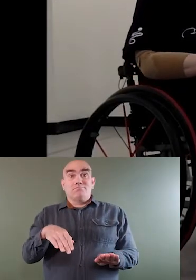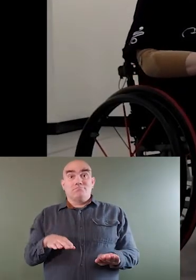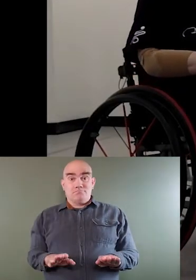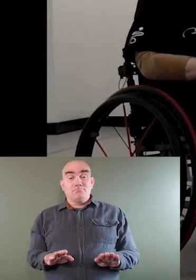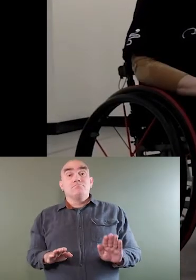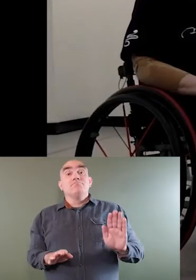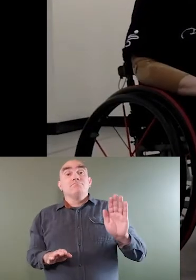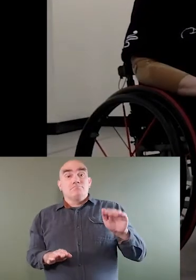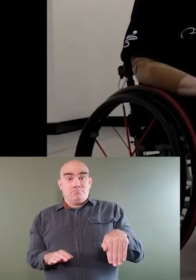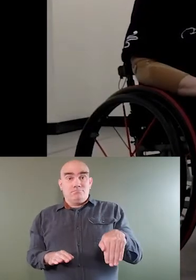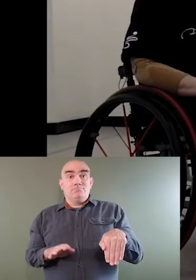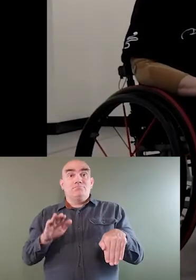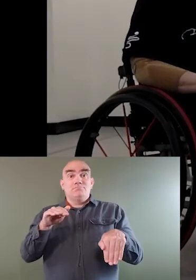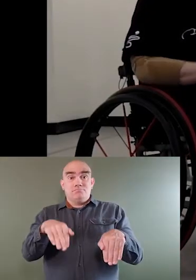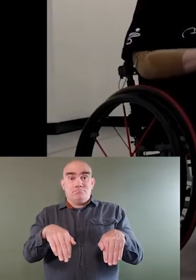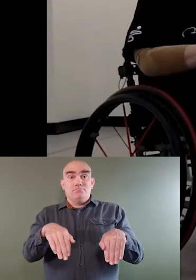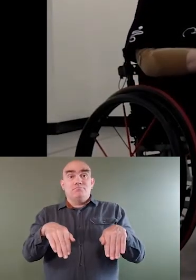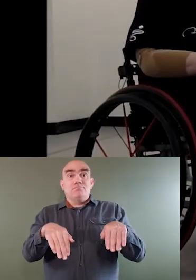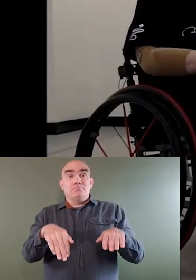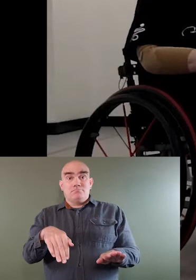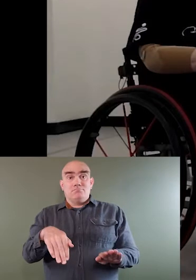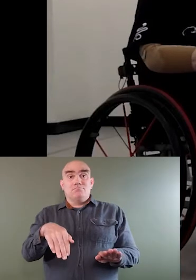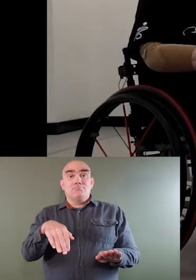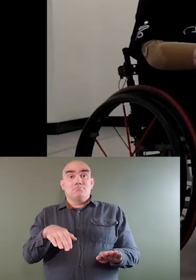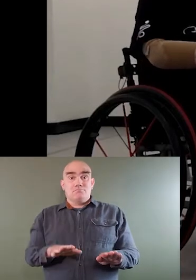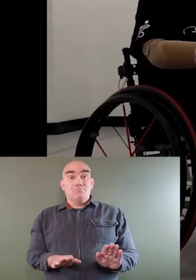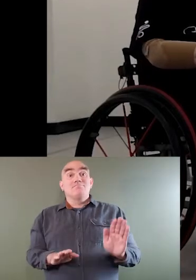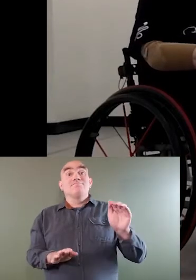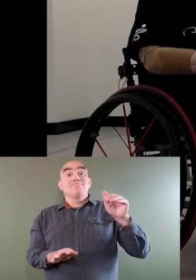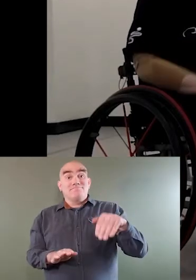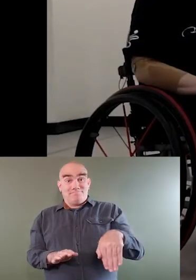7, 8. This is 2.